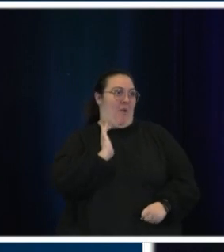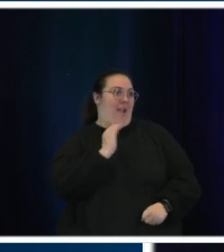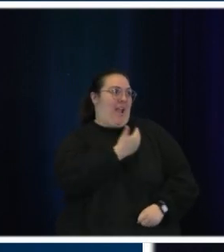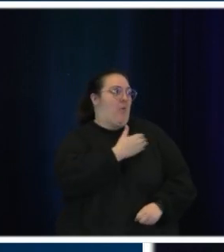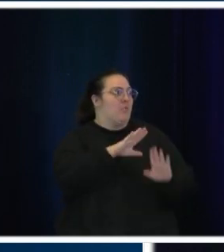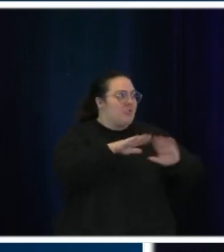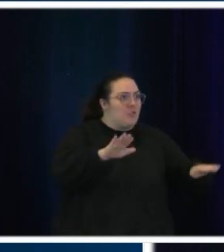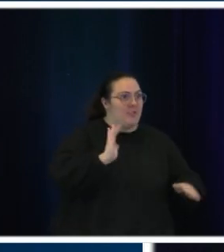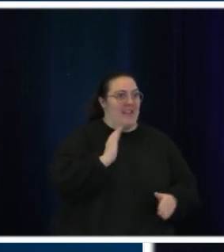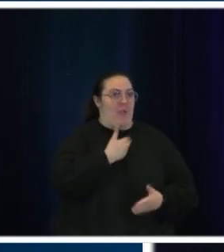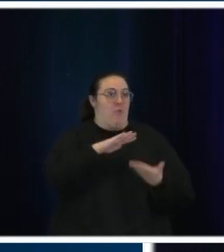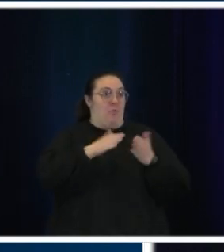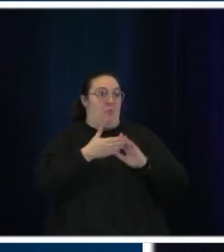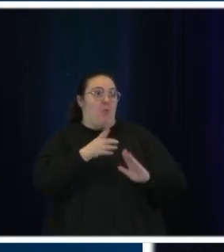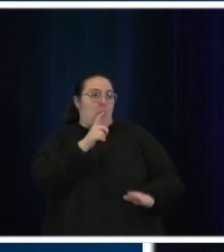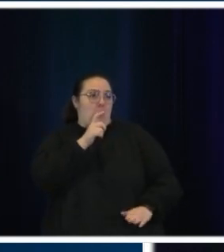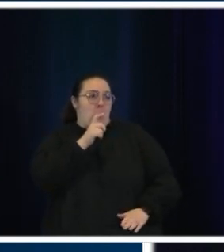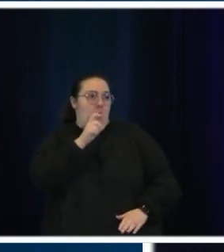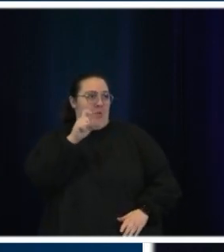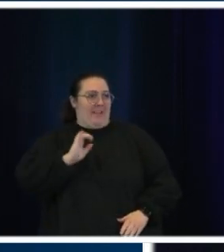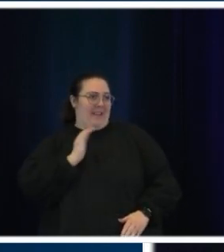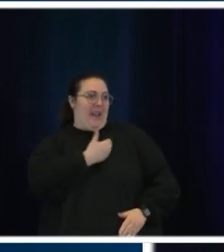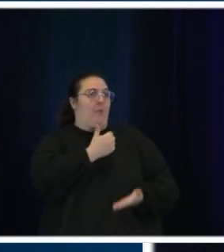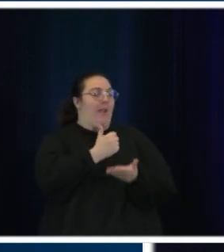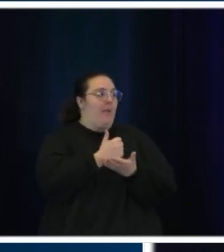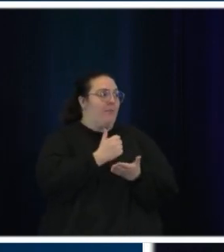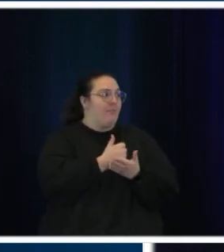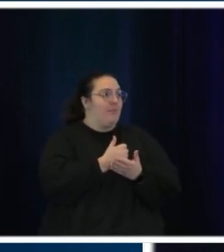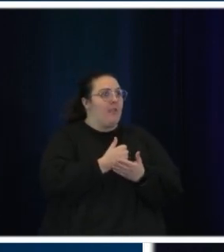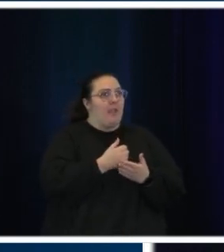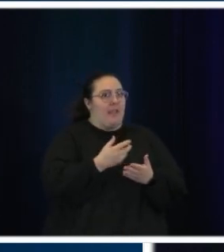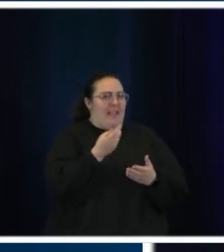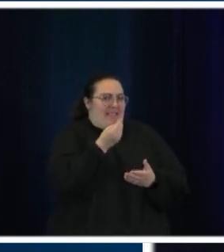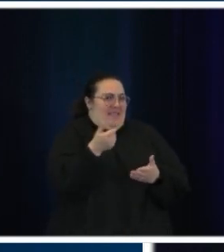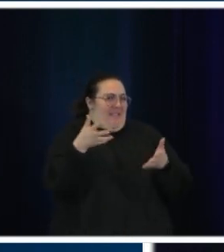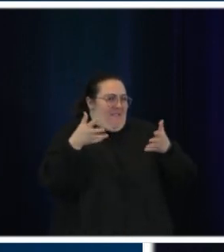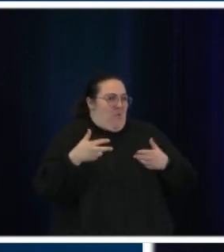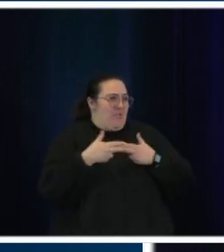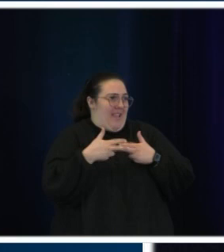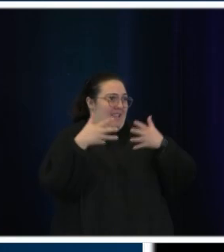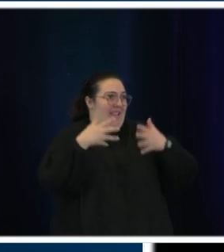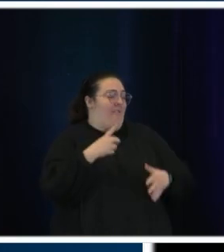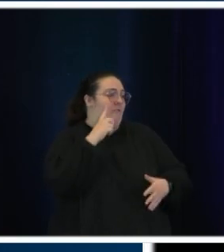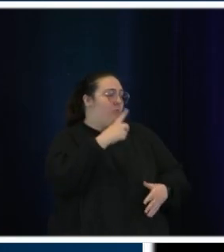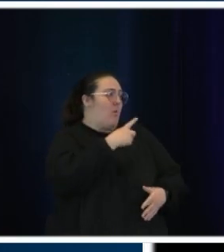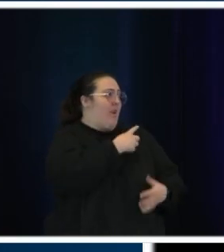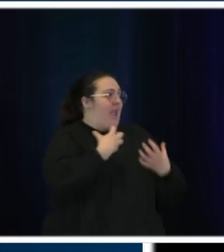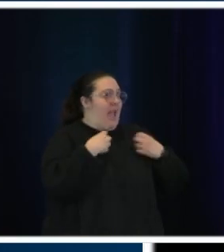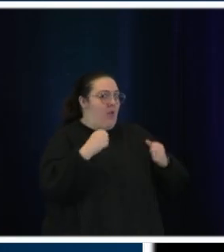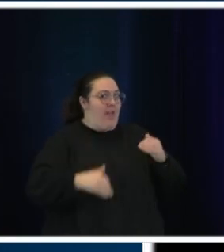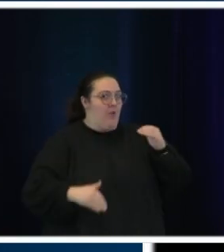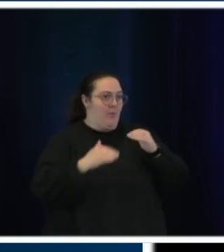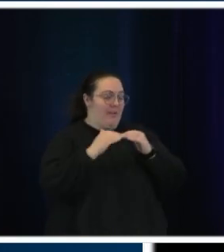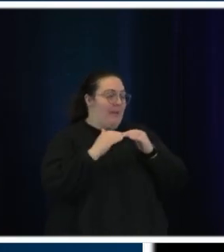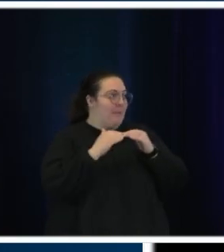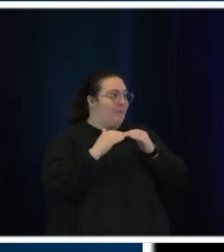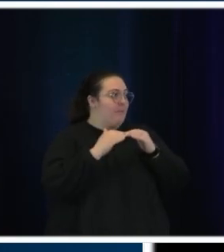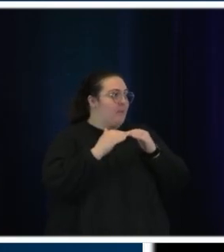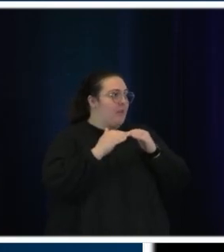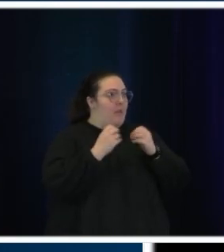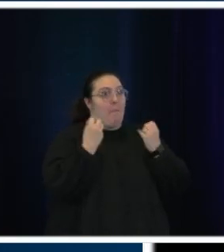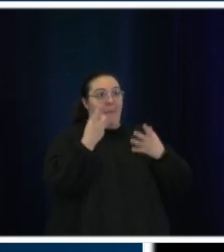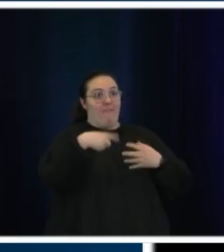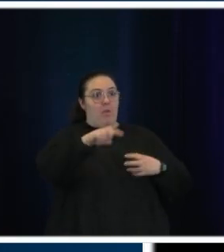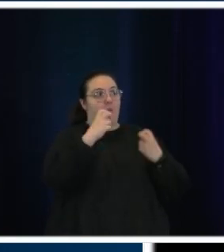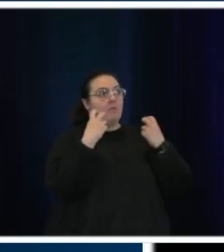communities who need our help. So just a few more slides about health equity. Everyone has a role to play. You might be sitting in your chair like, well, I'm not